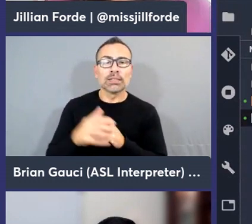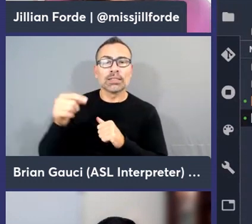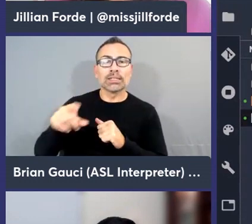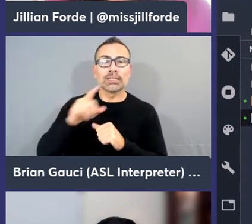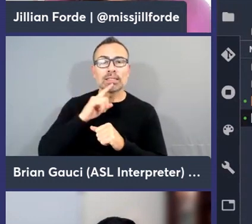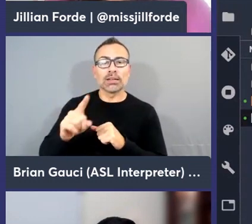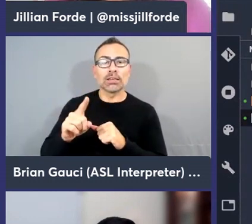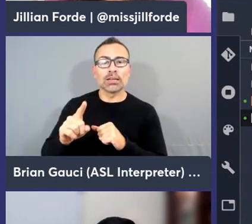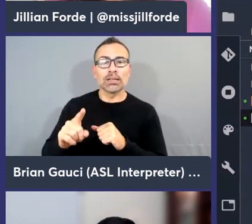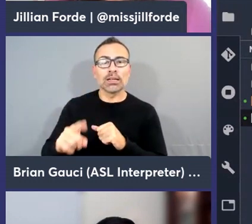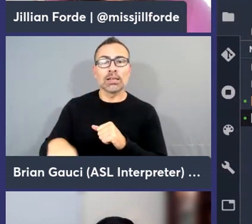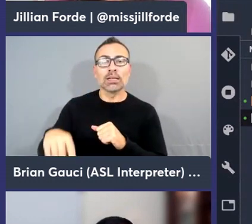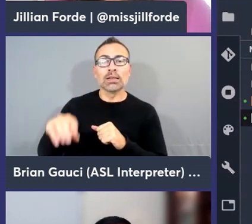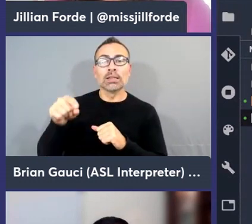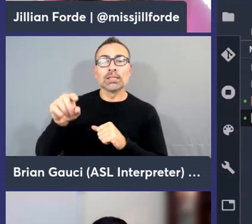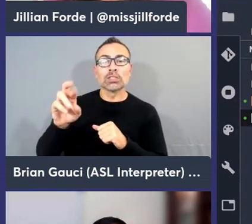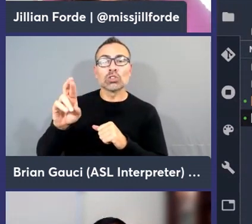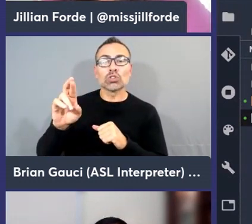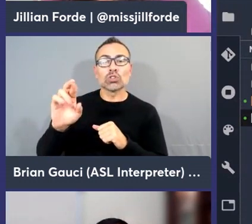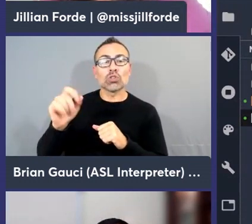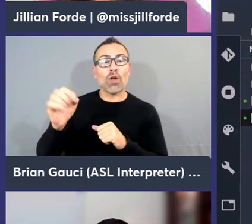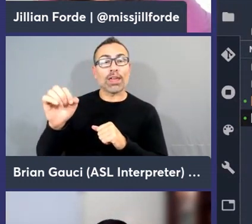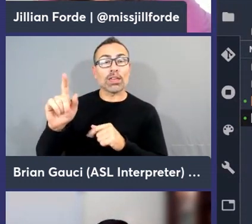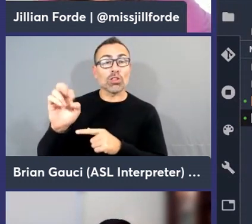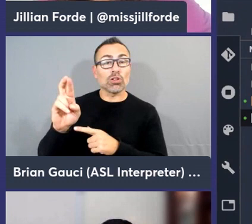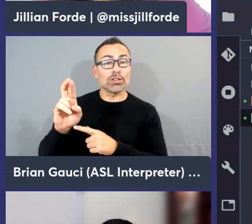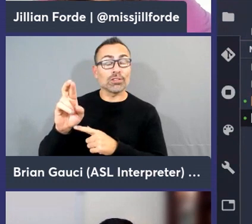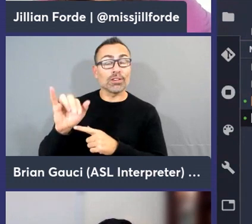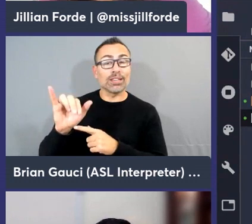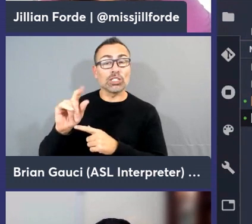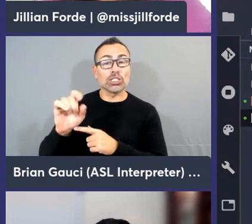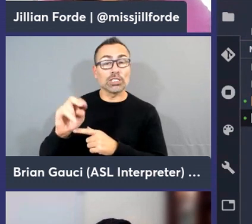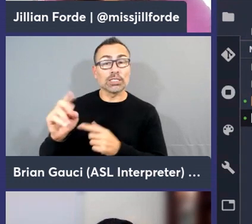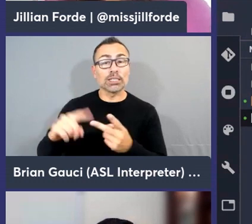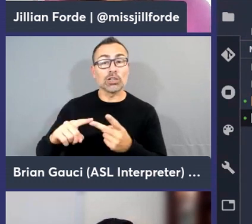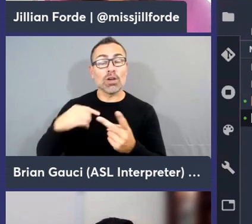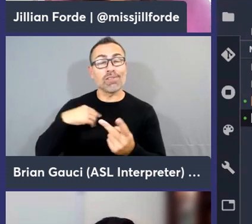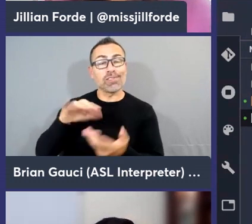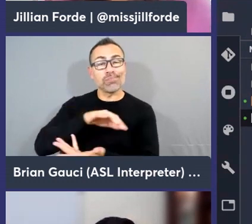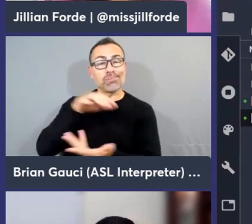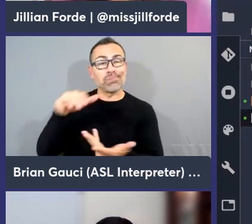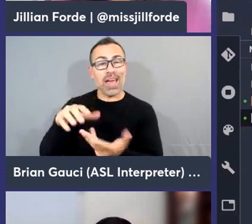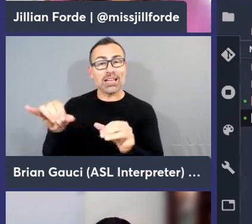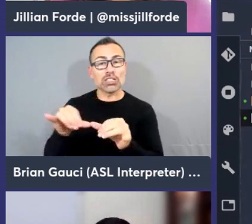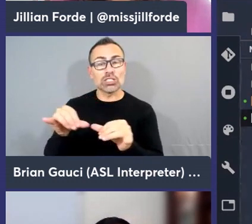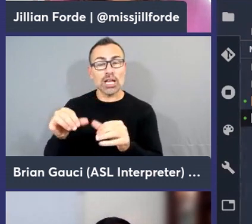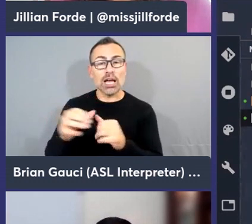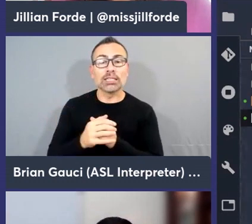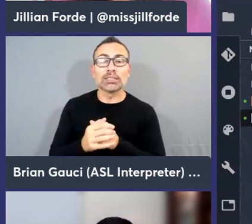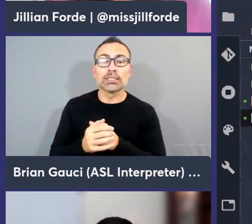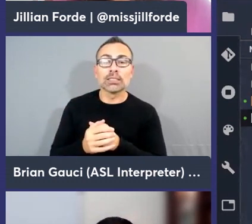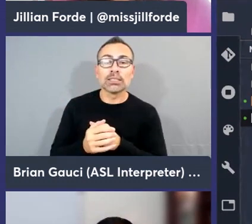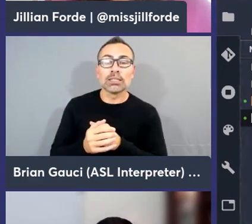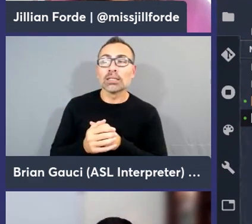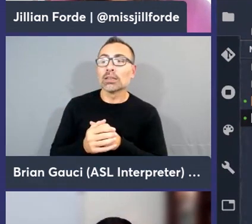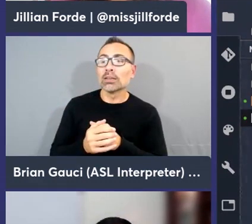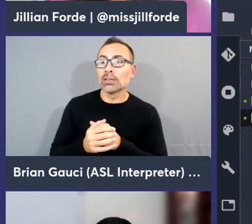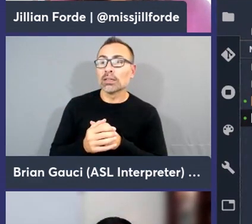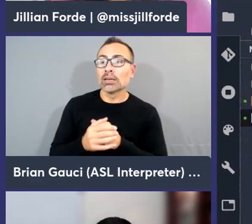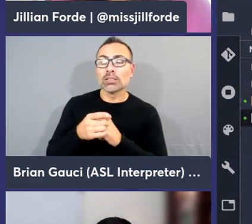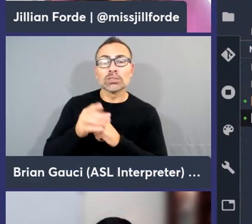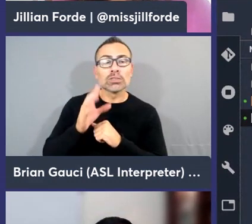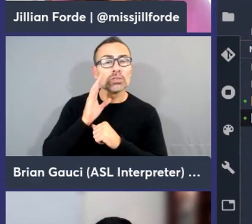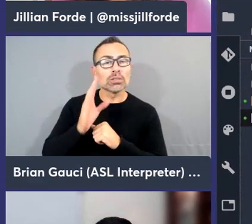This is the batch size that influences how the neural network learns in this particular case. So you are essentially